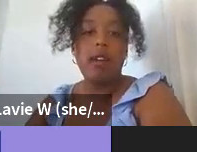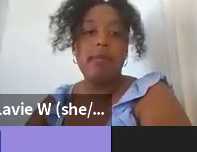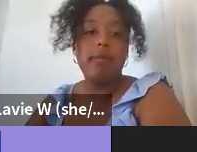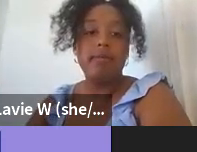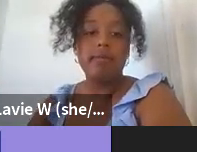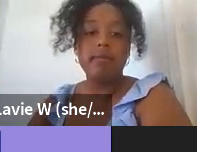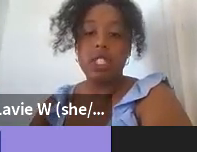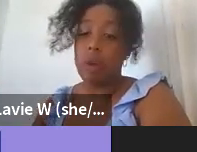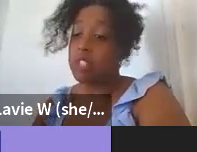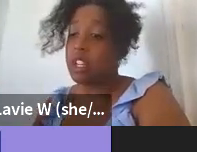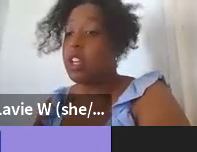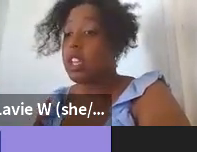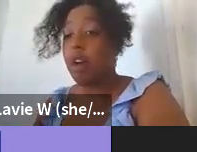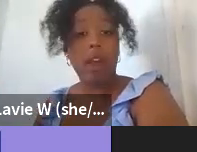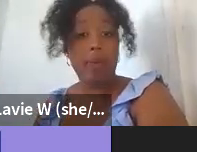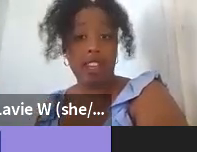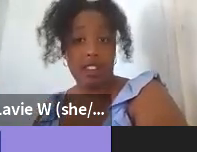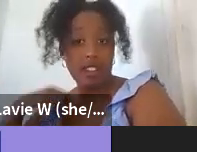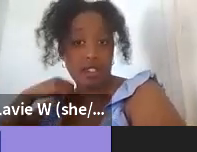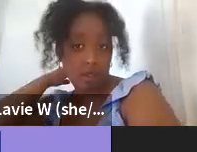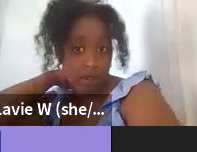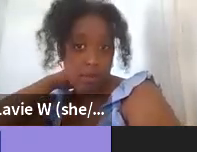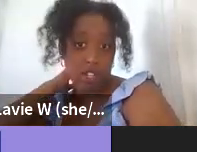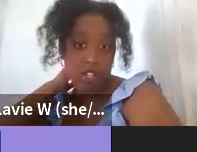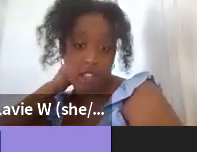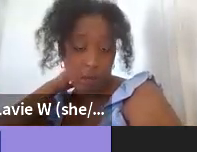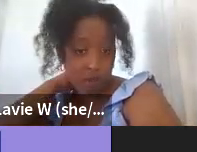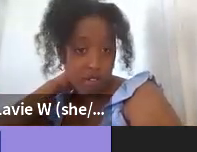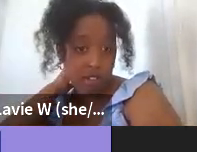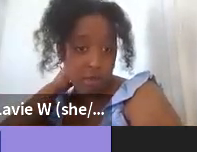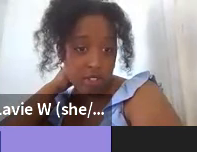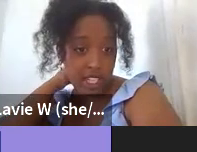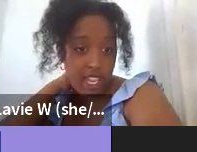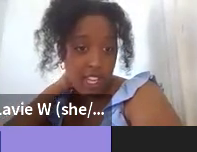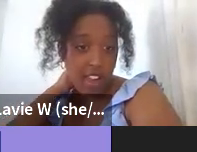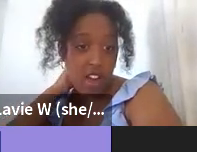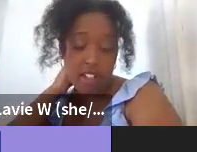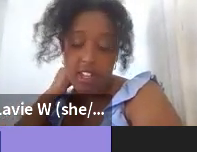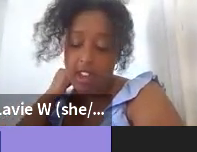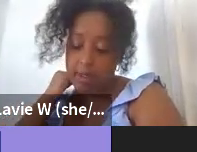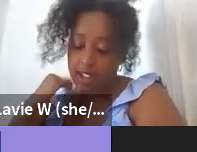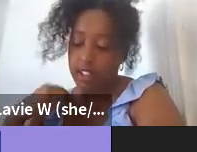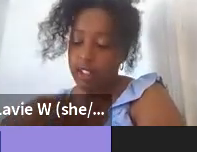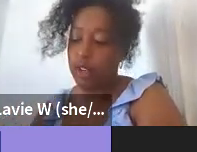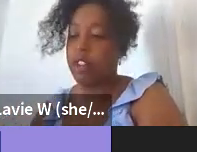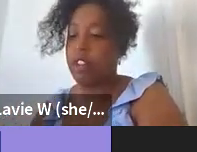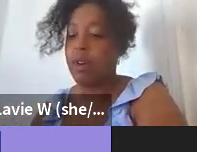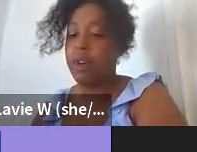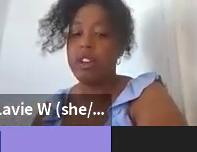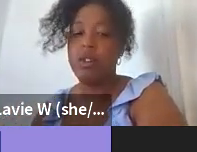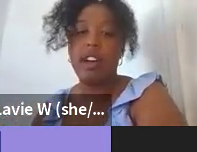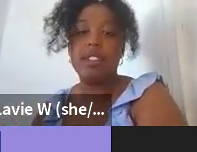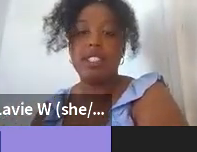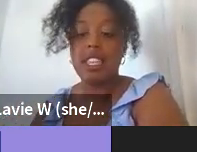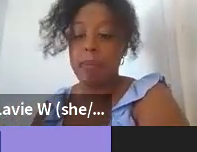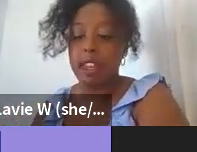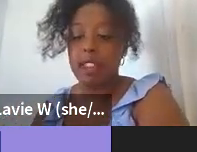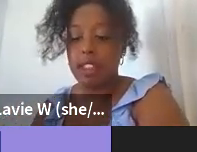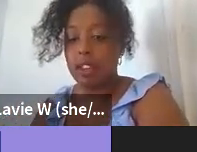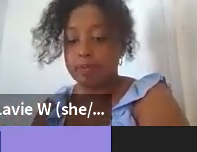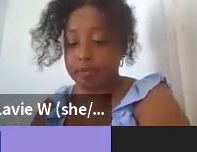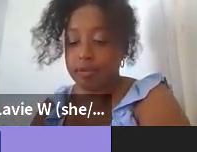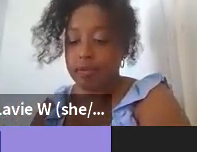11 minutes past 12. So I'm just gonna get right back in so that we make sure that we're staying on time and on cue, and then that way I don't have to